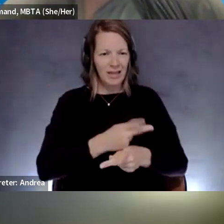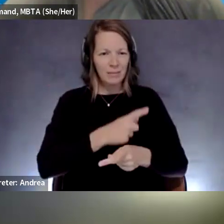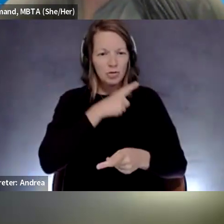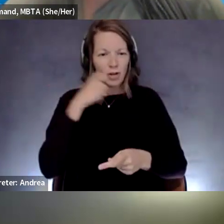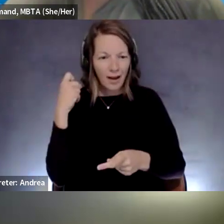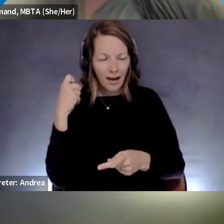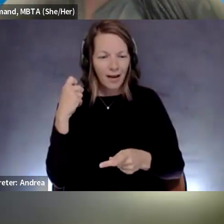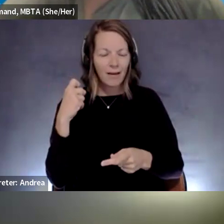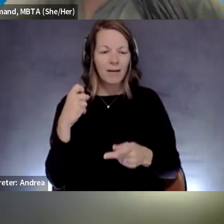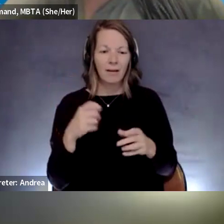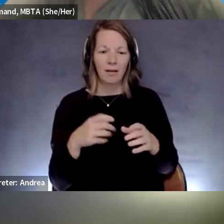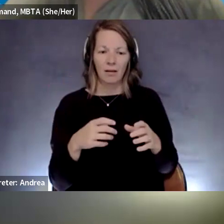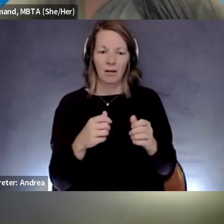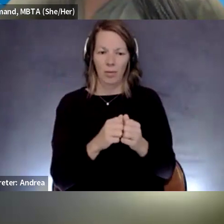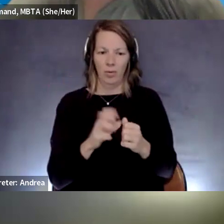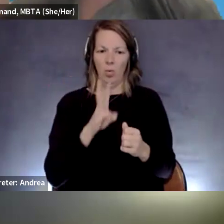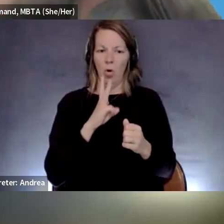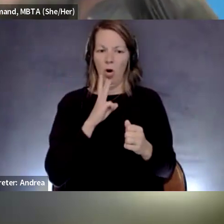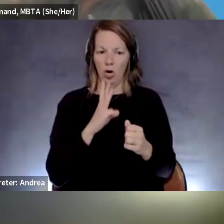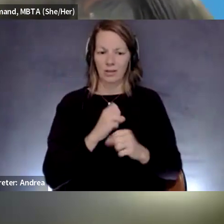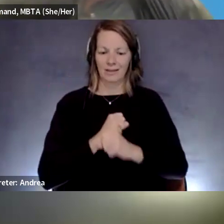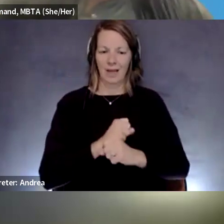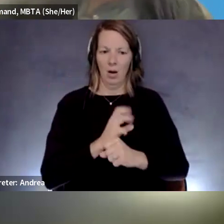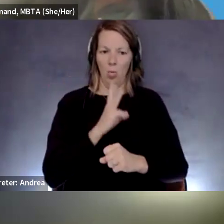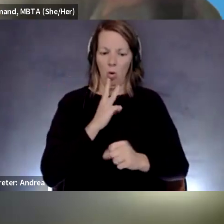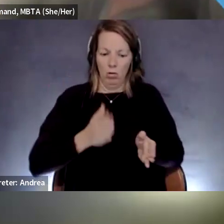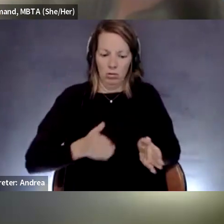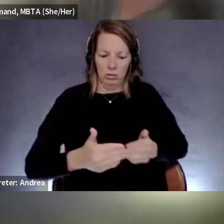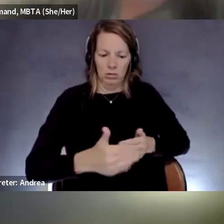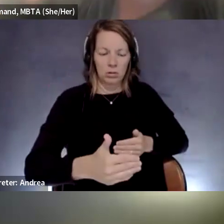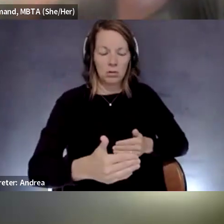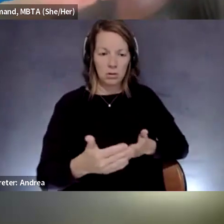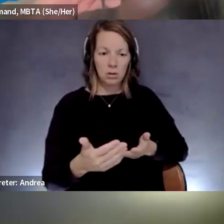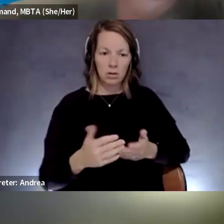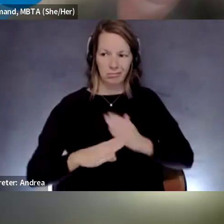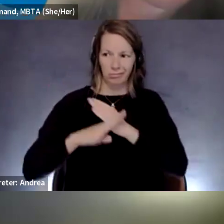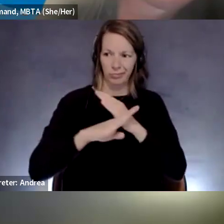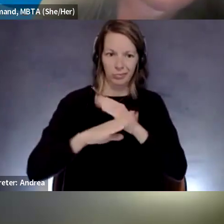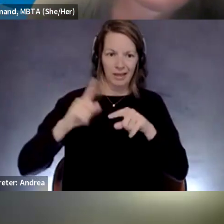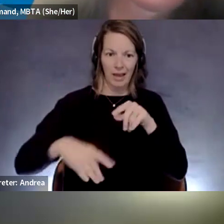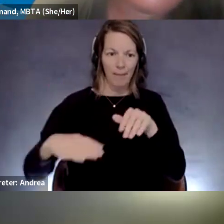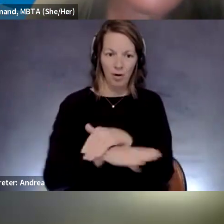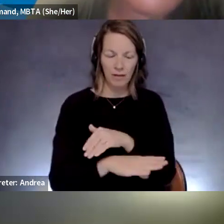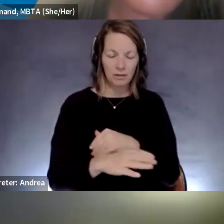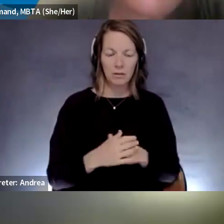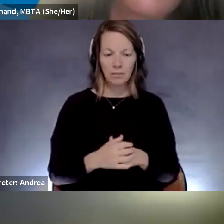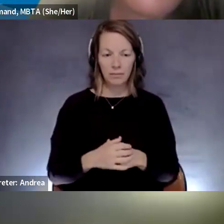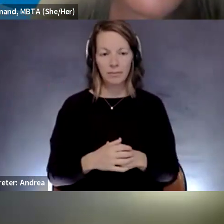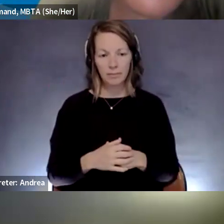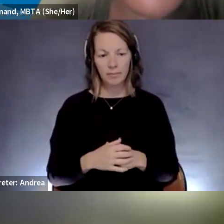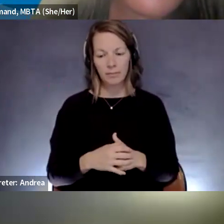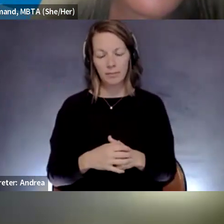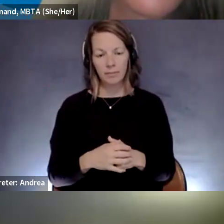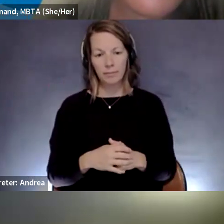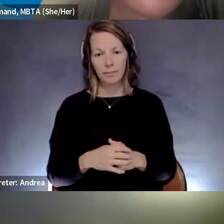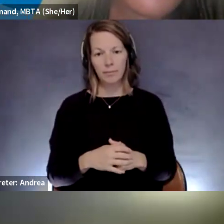just the watertight walls penetrating into, I'll say, an impervious area where you're not letting the water Okay. fill up in that